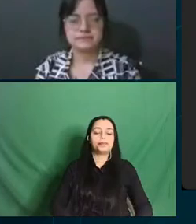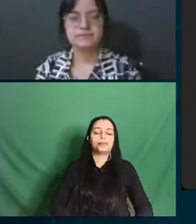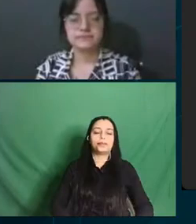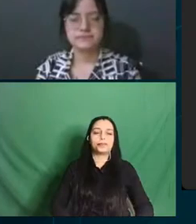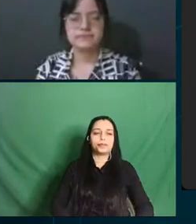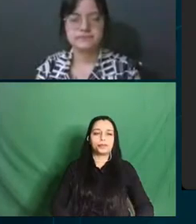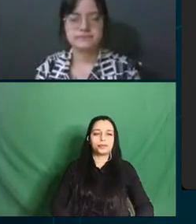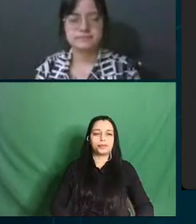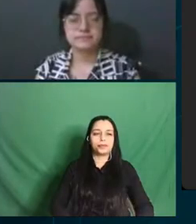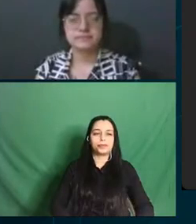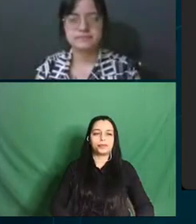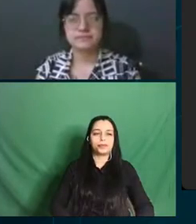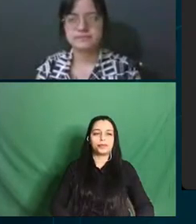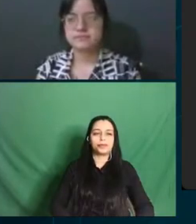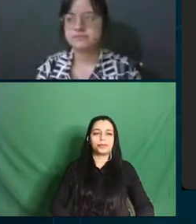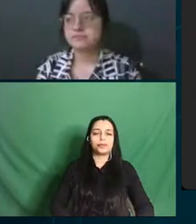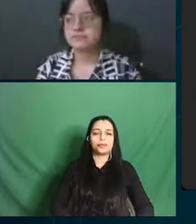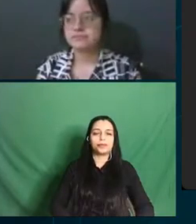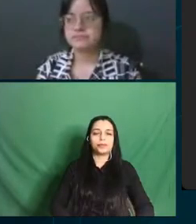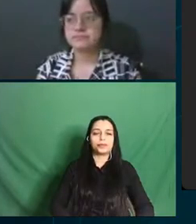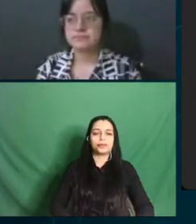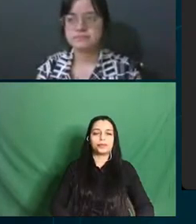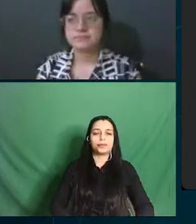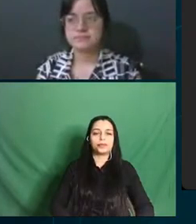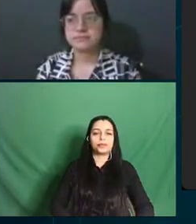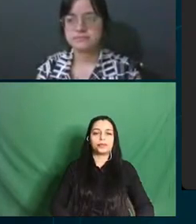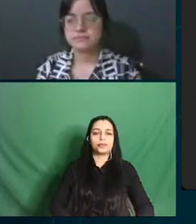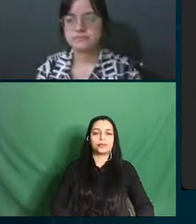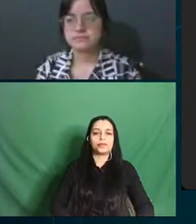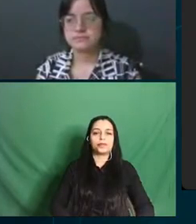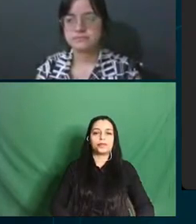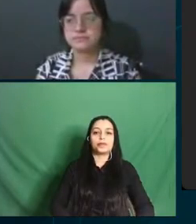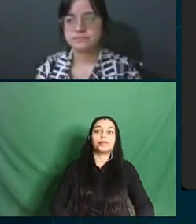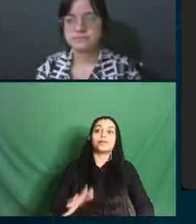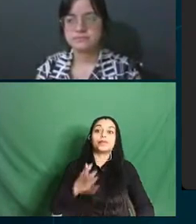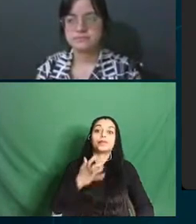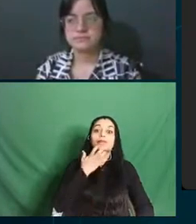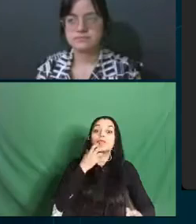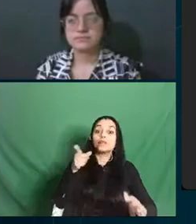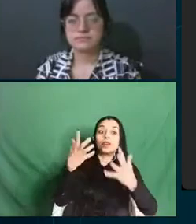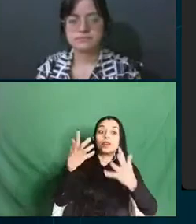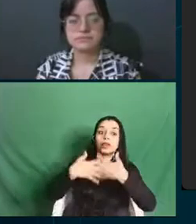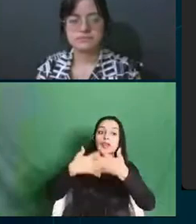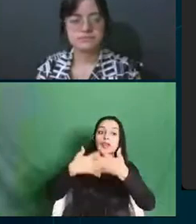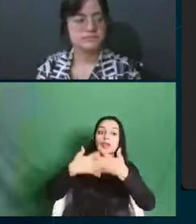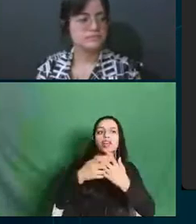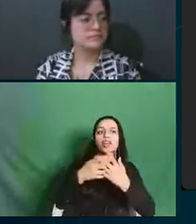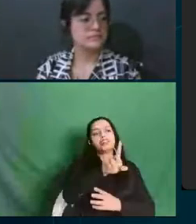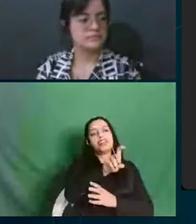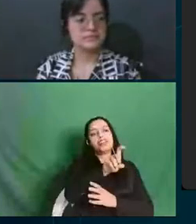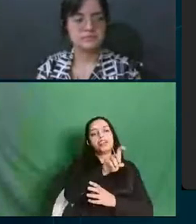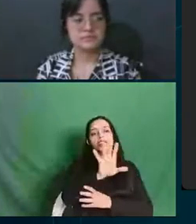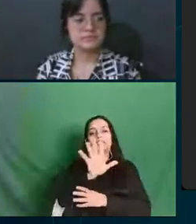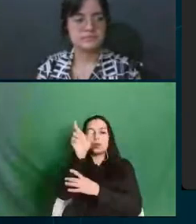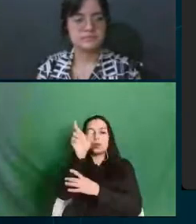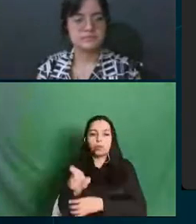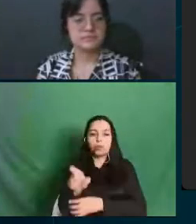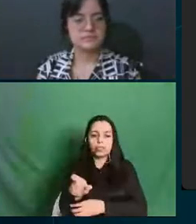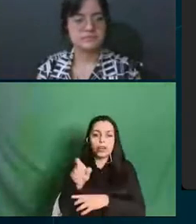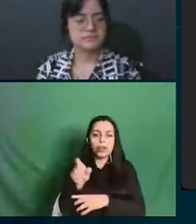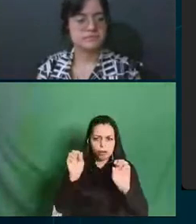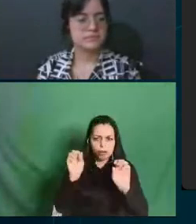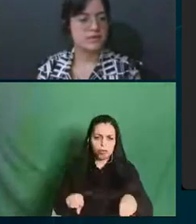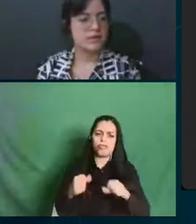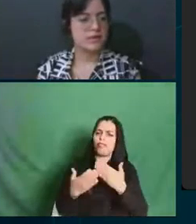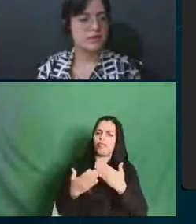people, this is a much better approach, even if you don't have the expertise in-house. But you can find people that are